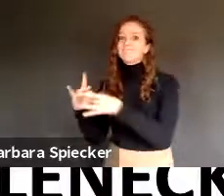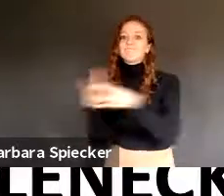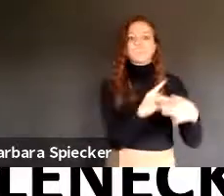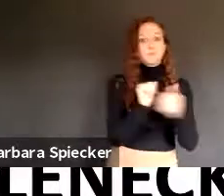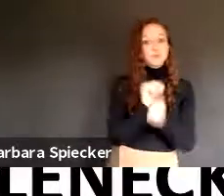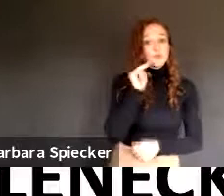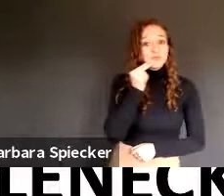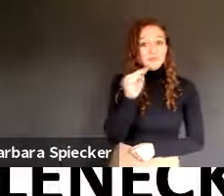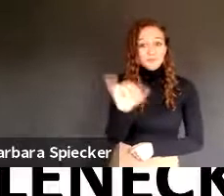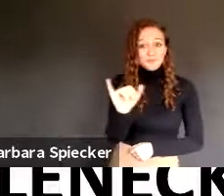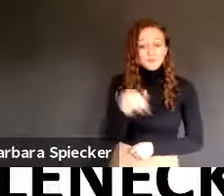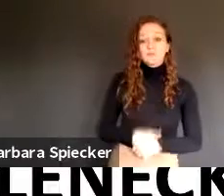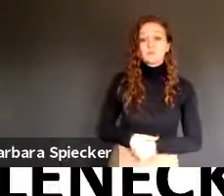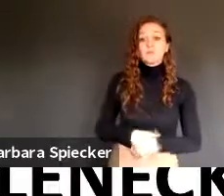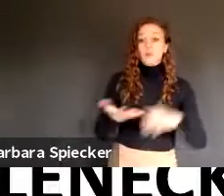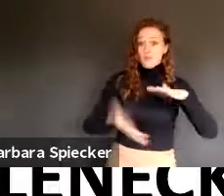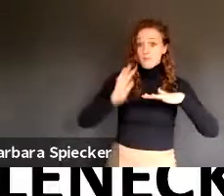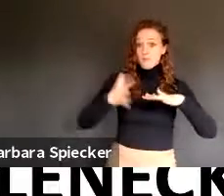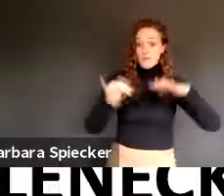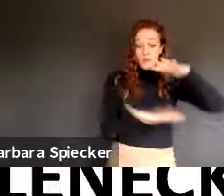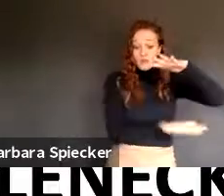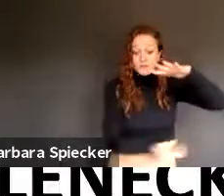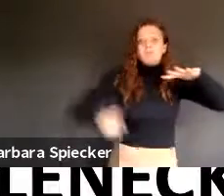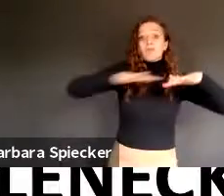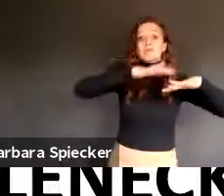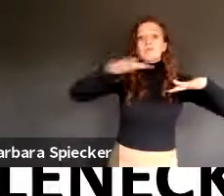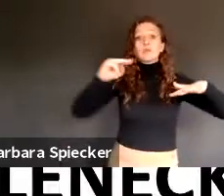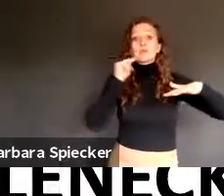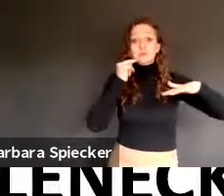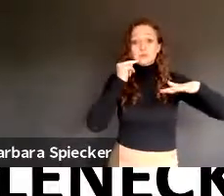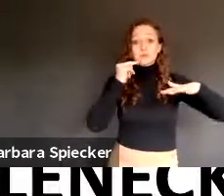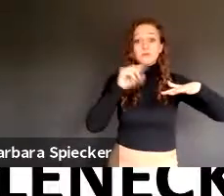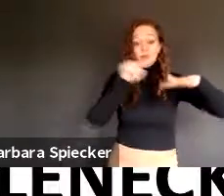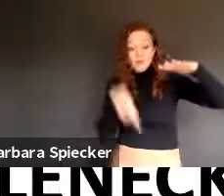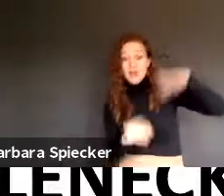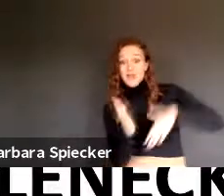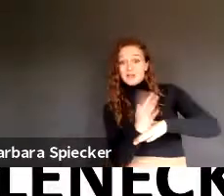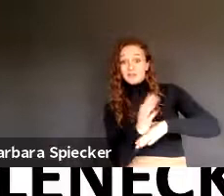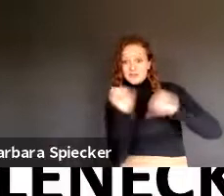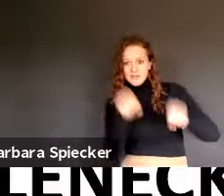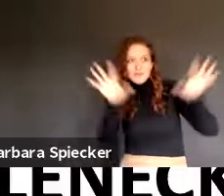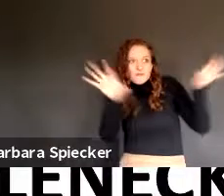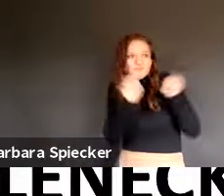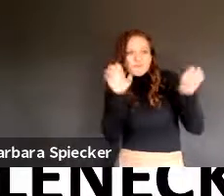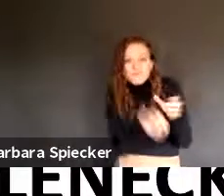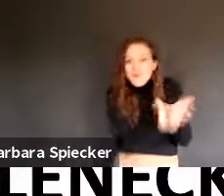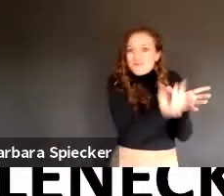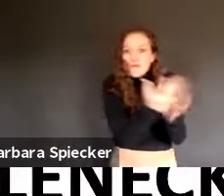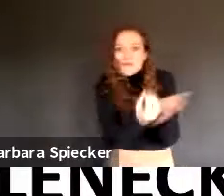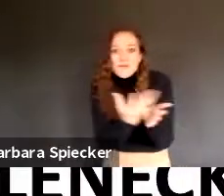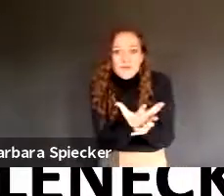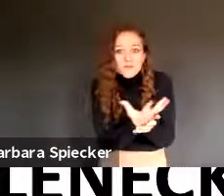Nutrient availability is also often correlated with grazing intensity. So high nutrient levels can stimulate the growth of